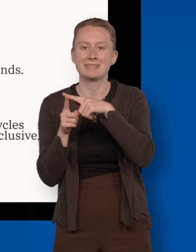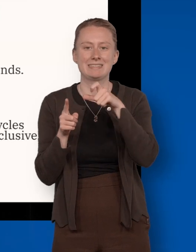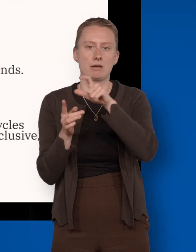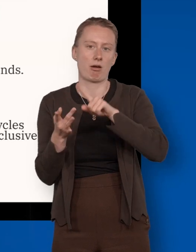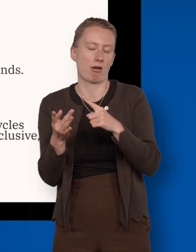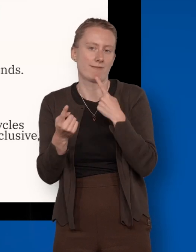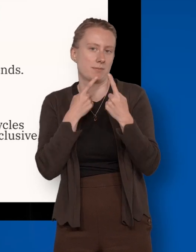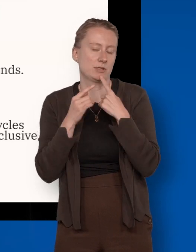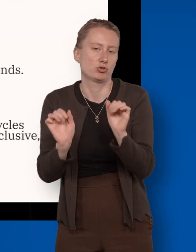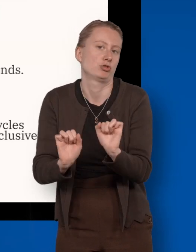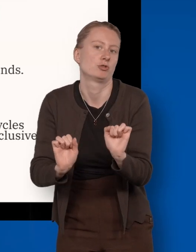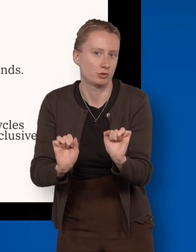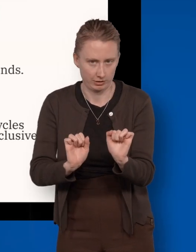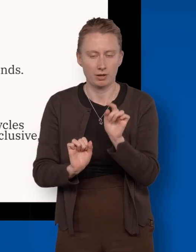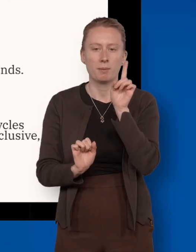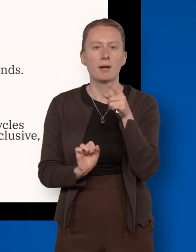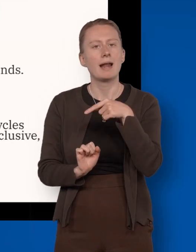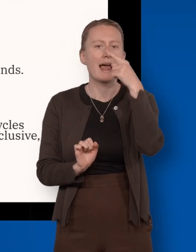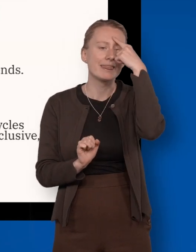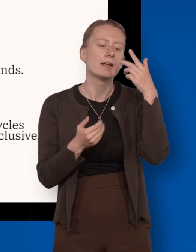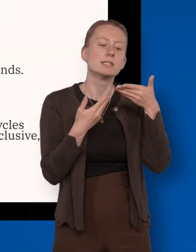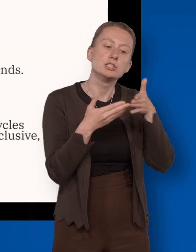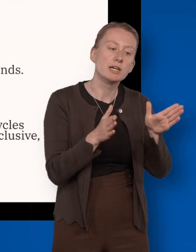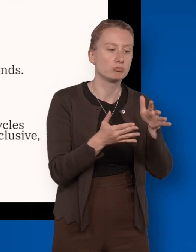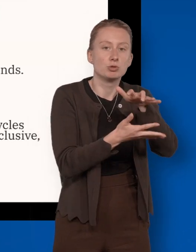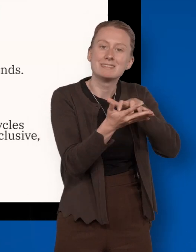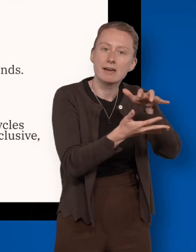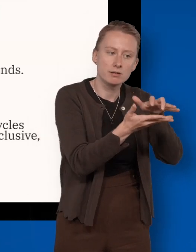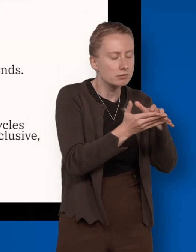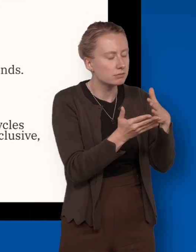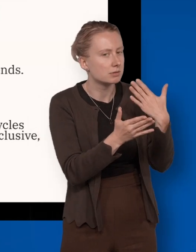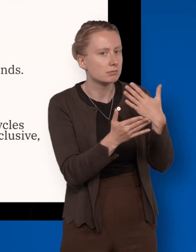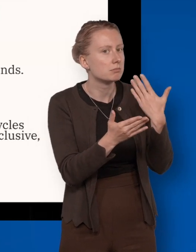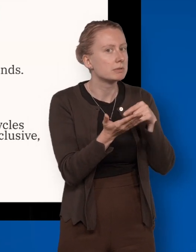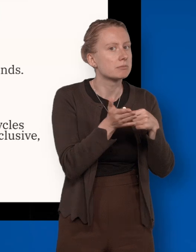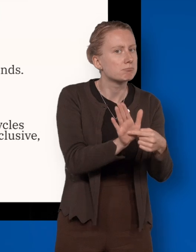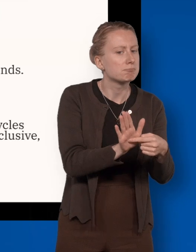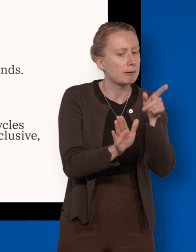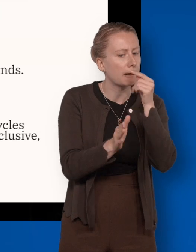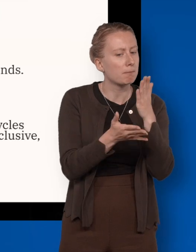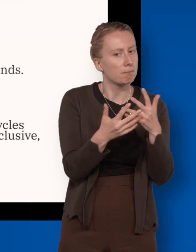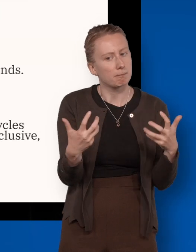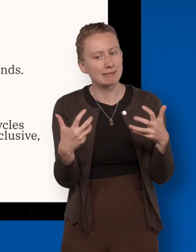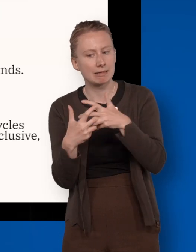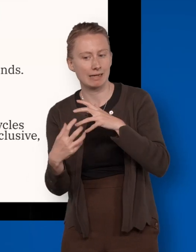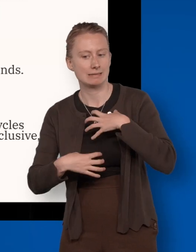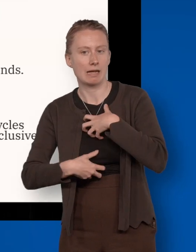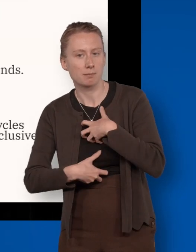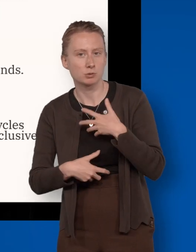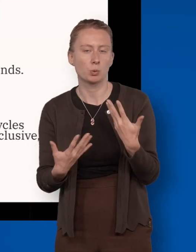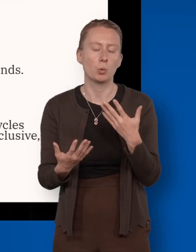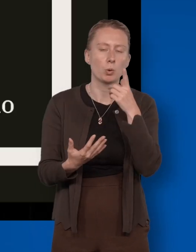but I think with this general tech stack that we're presenting, I mean, I think it can be adapted, or at least it could be a fruitful discussion to that